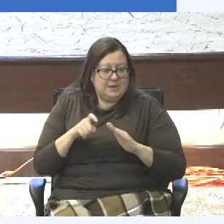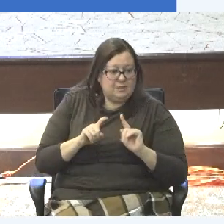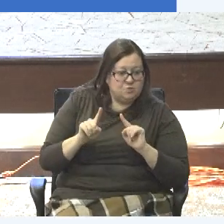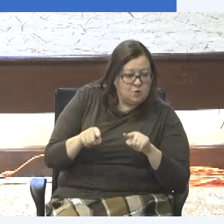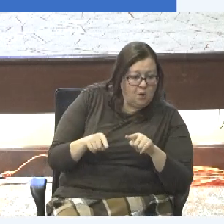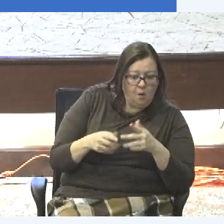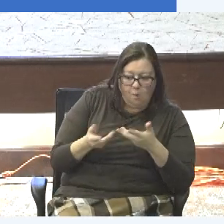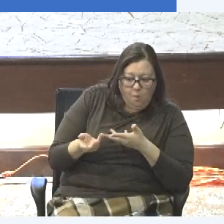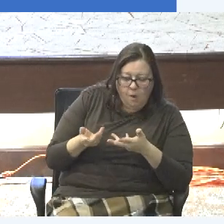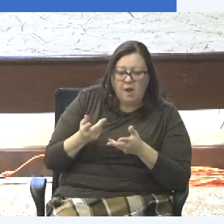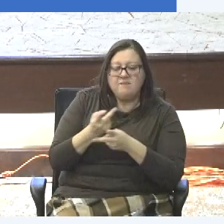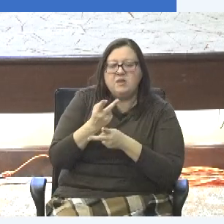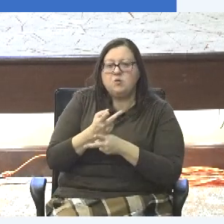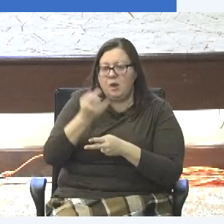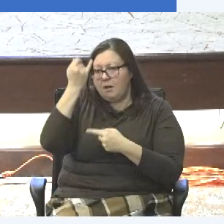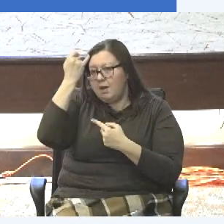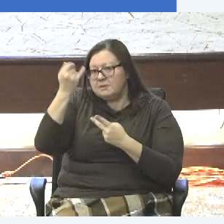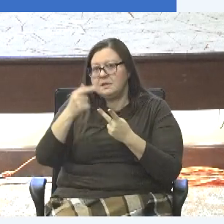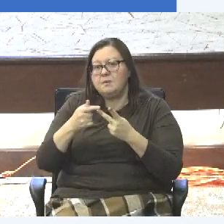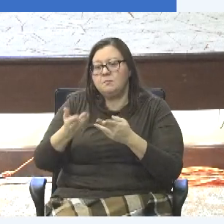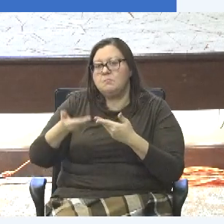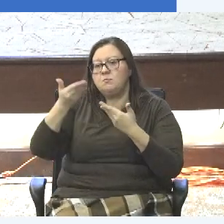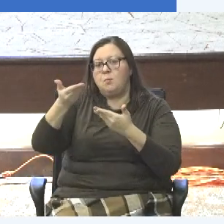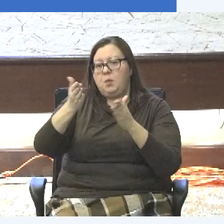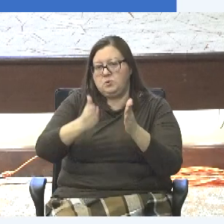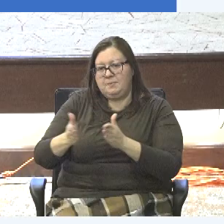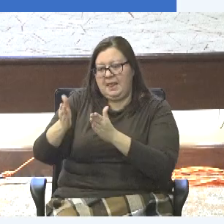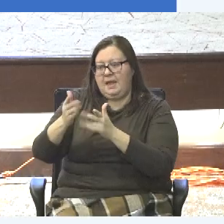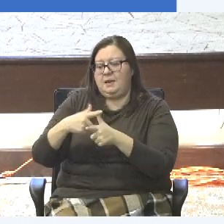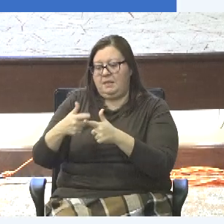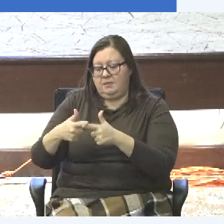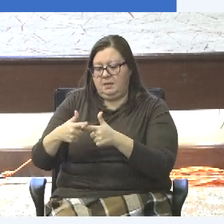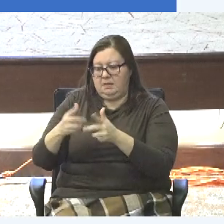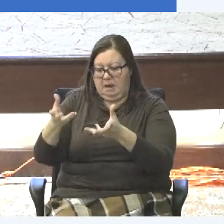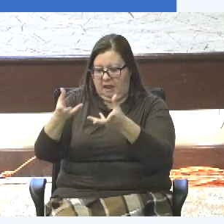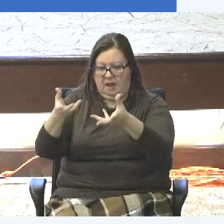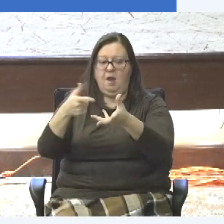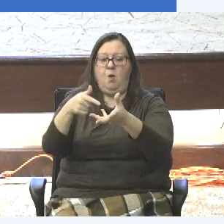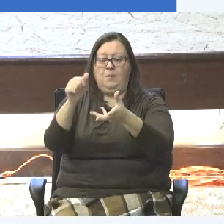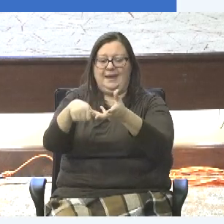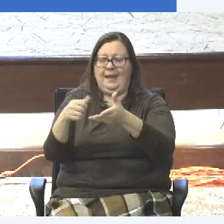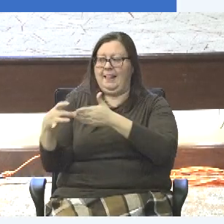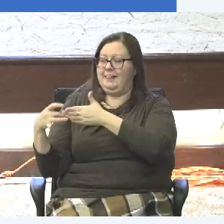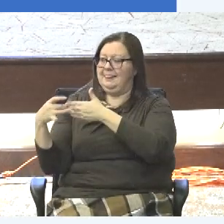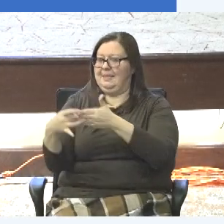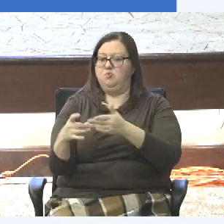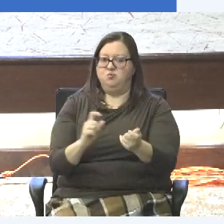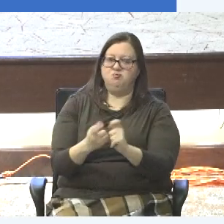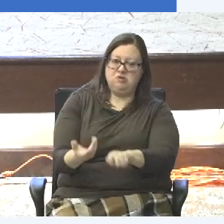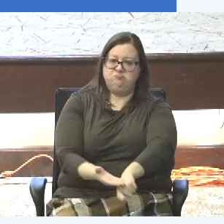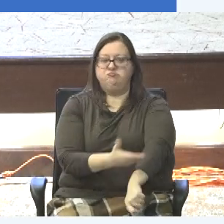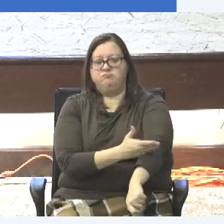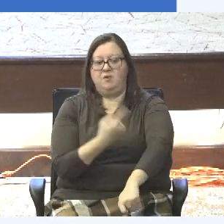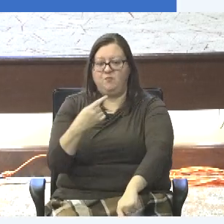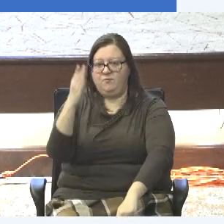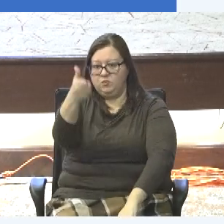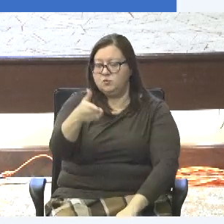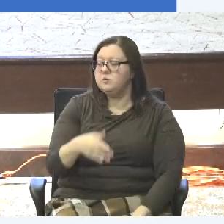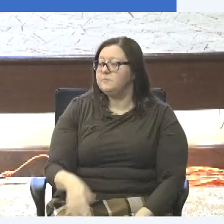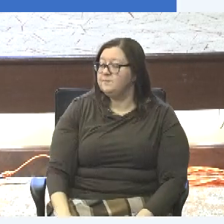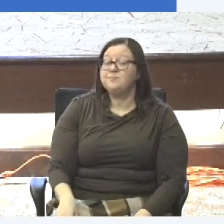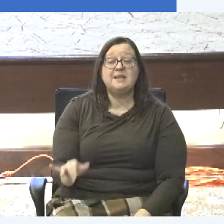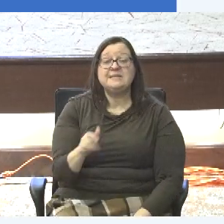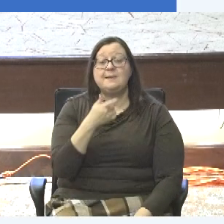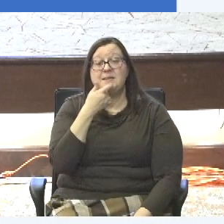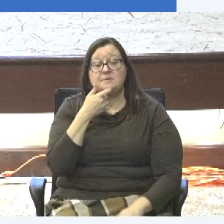put together a concept and a proposed plan that then we could use to really lead us into the future. Similarly, in our dispatch